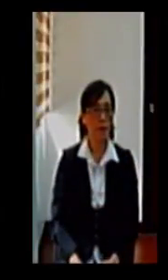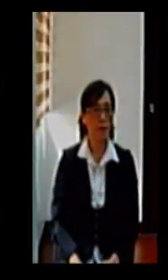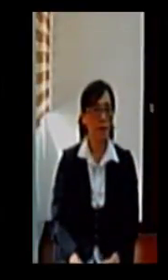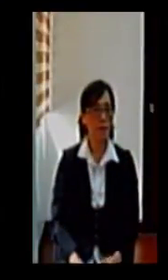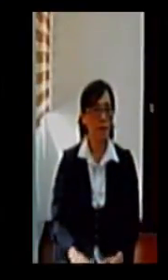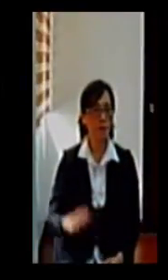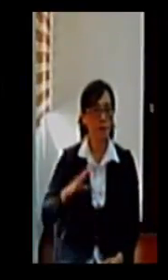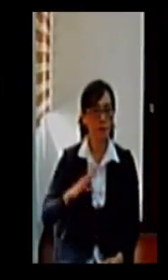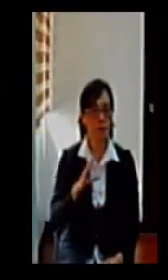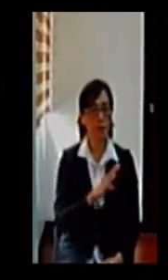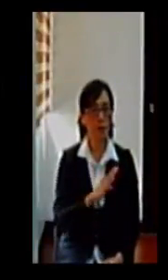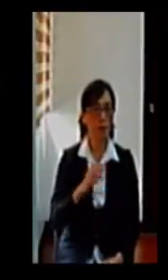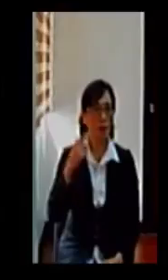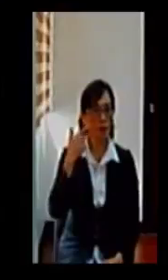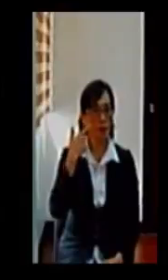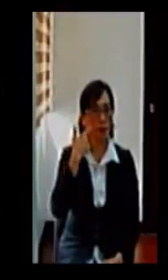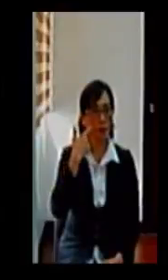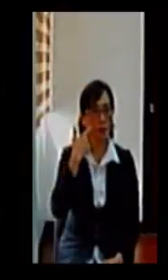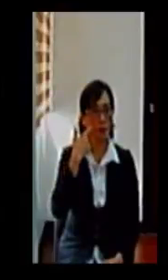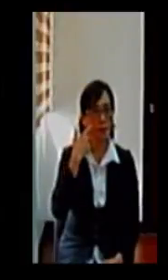Commissioner Gwen Pimentel Gana.